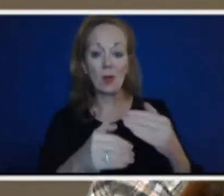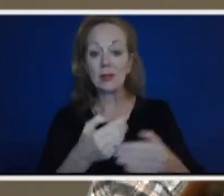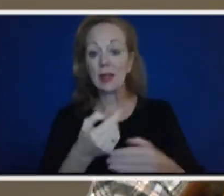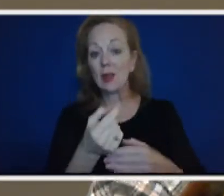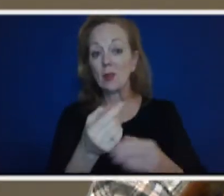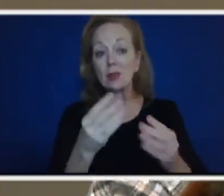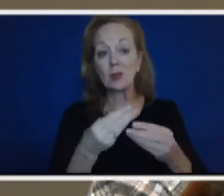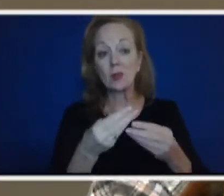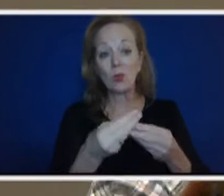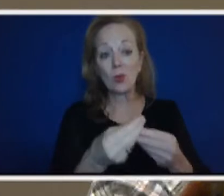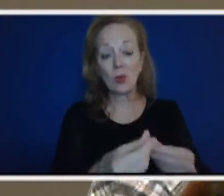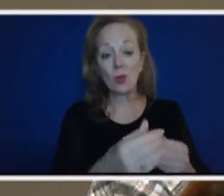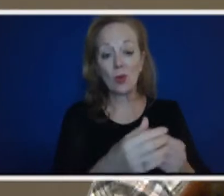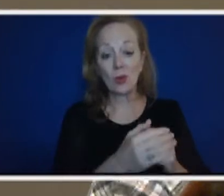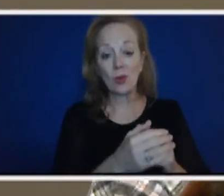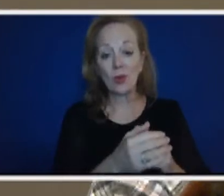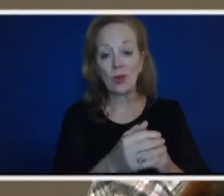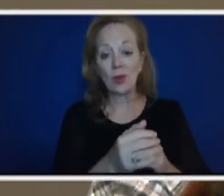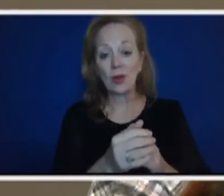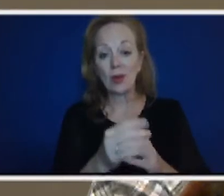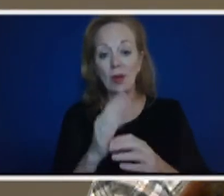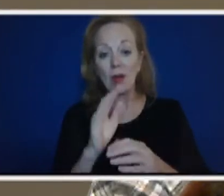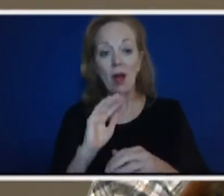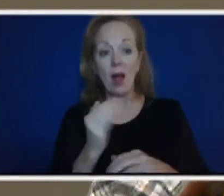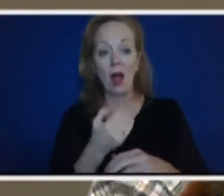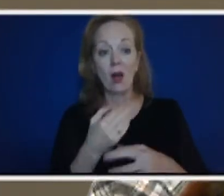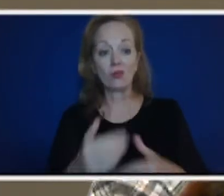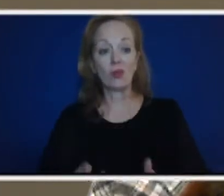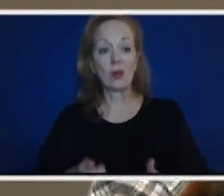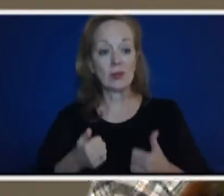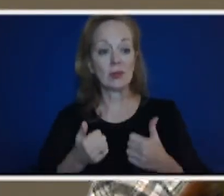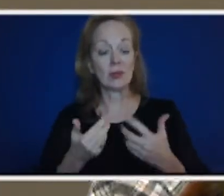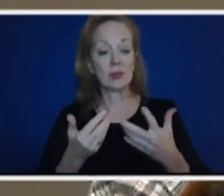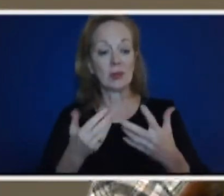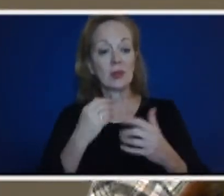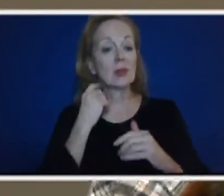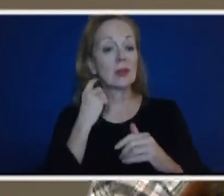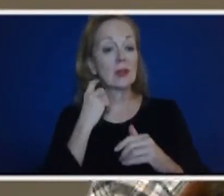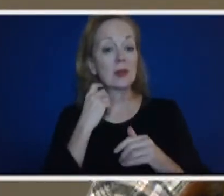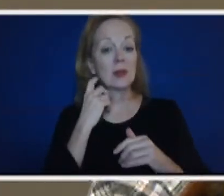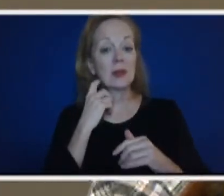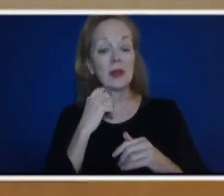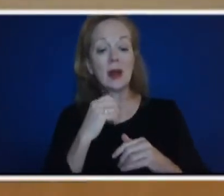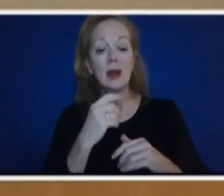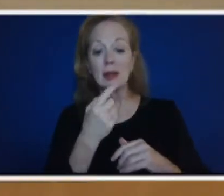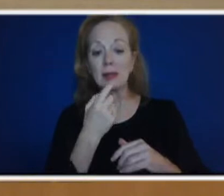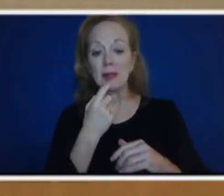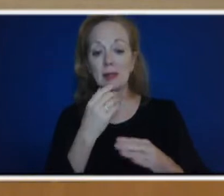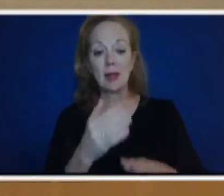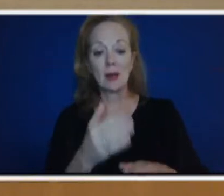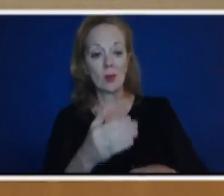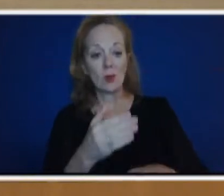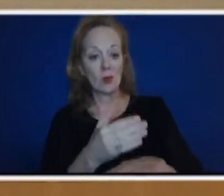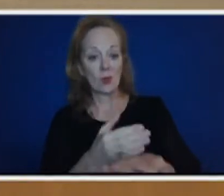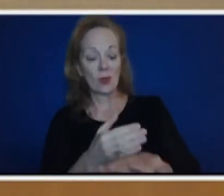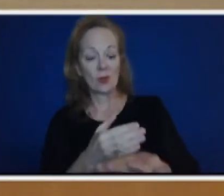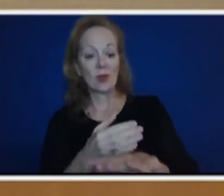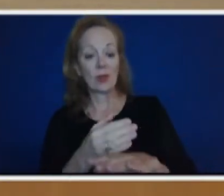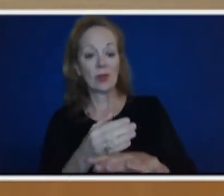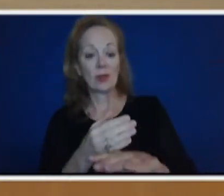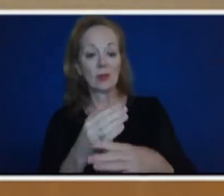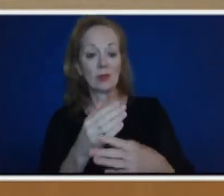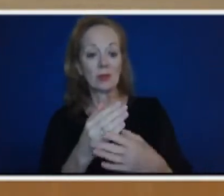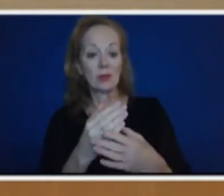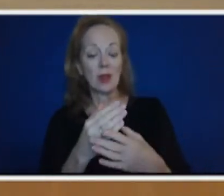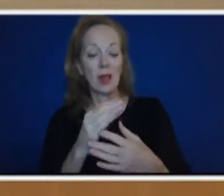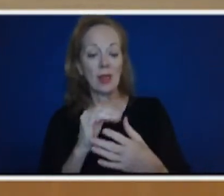smooth for our residents. I'll say one thing that did, I'd say, improve things is on the front end of the process. That's